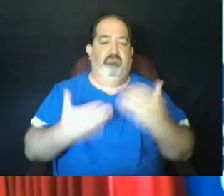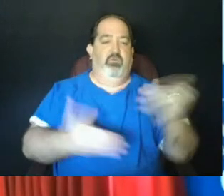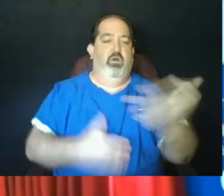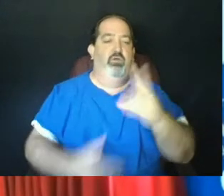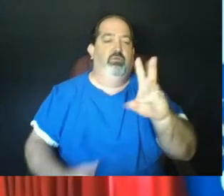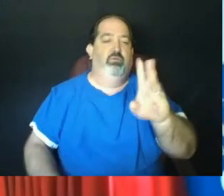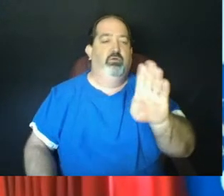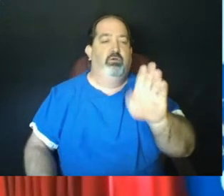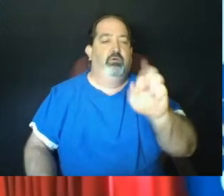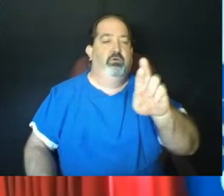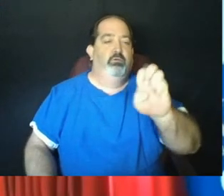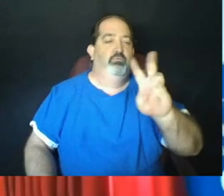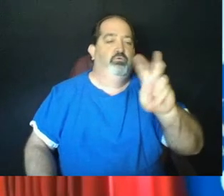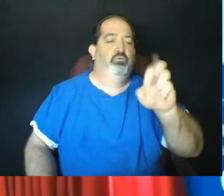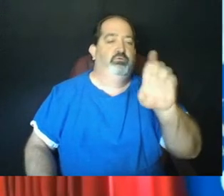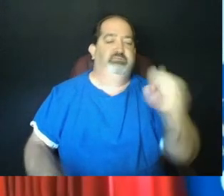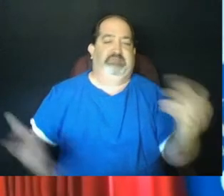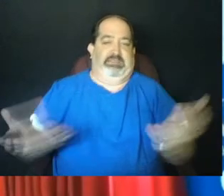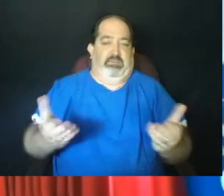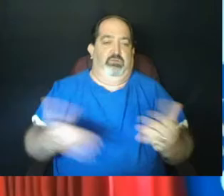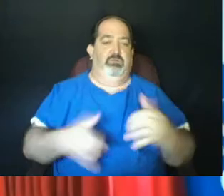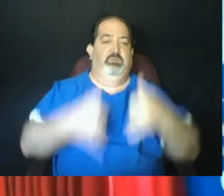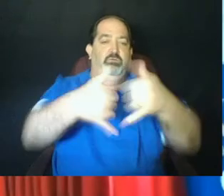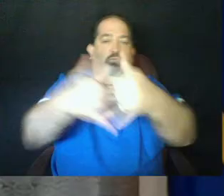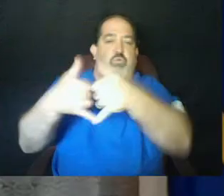here today these awards.